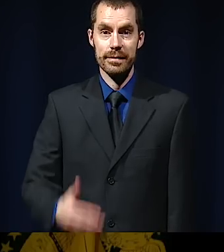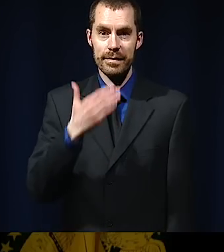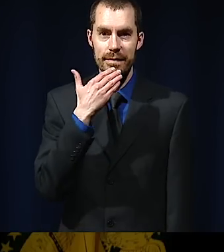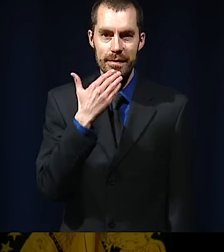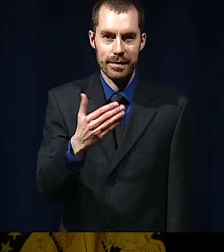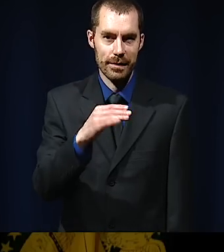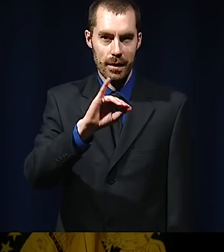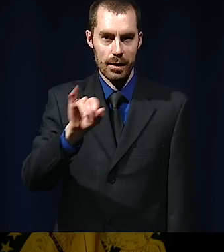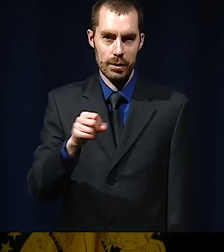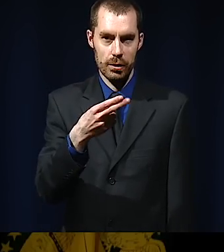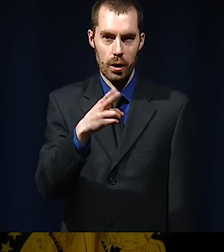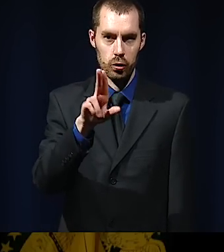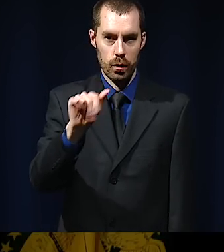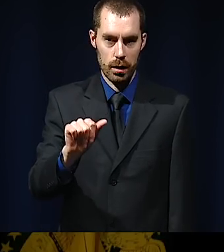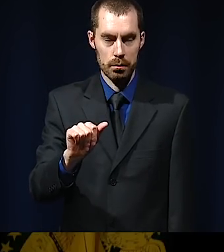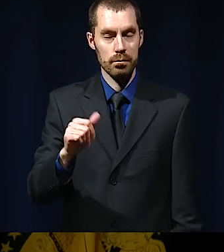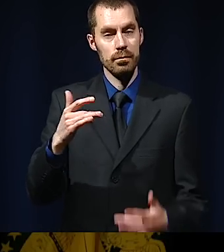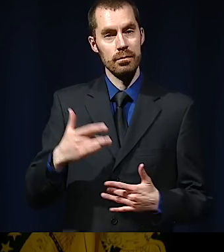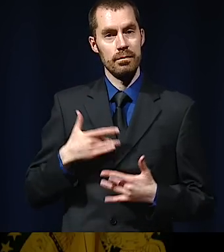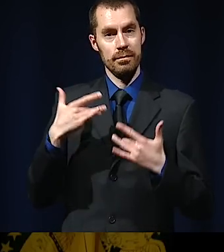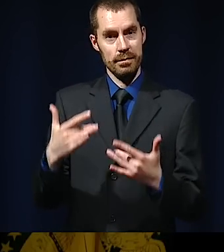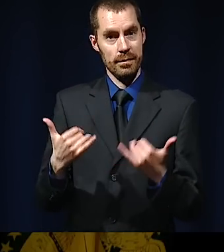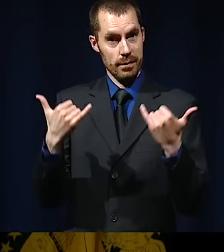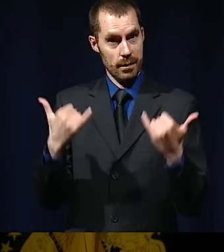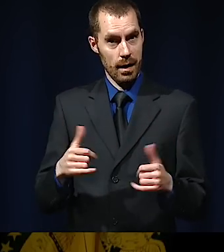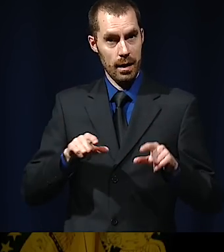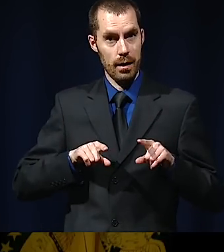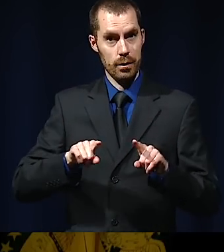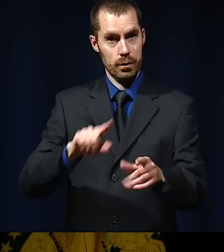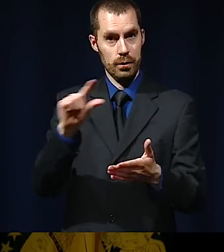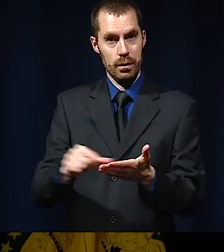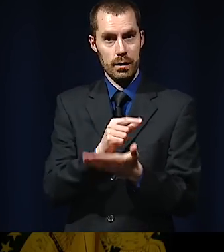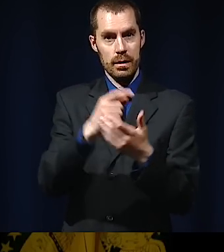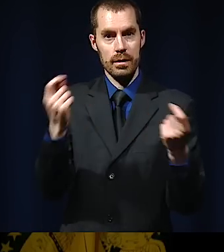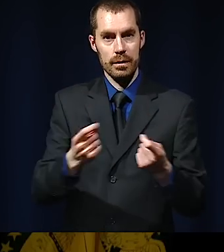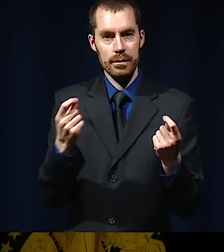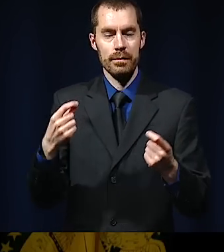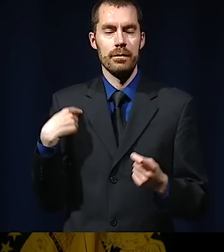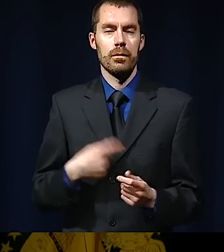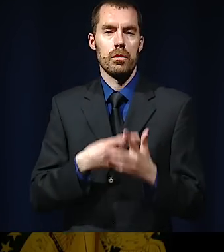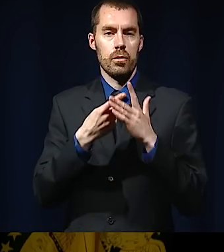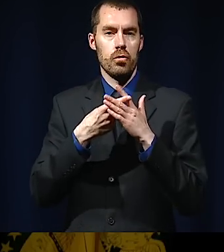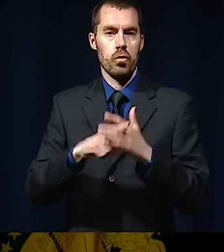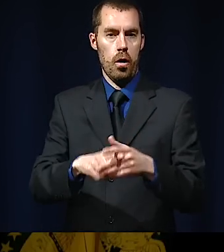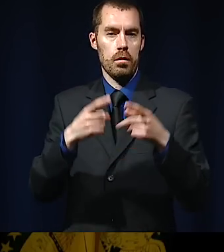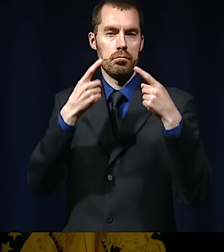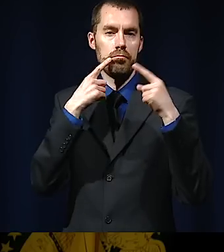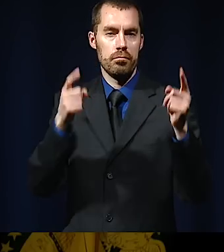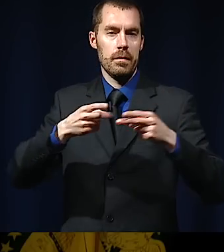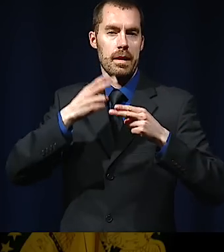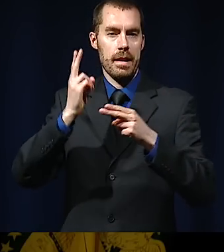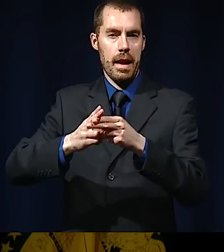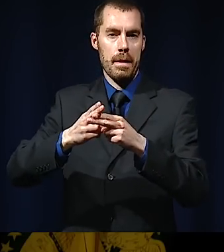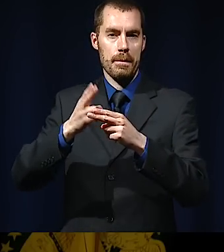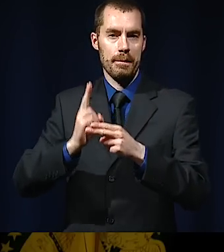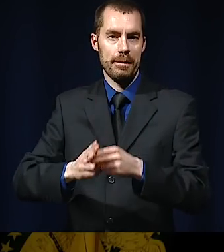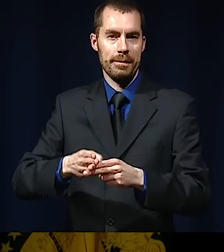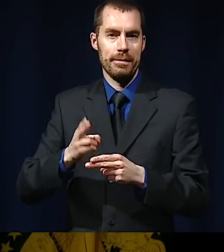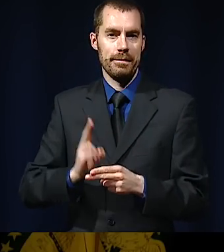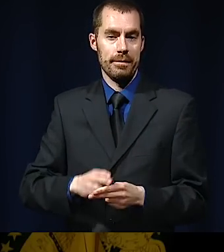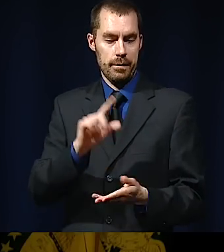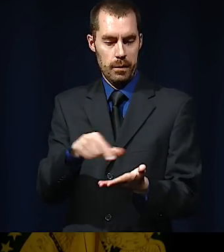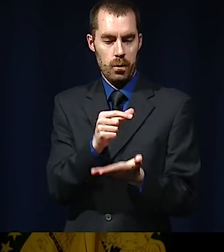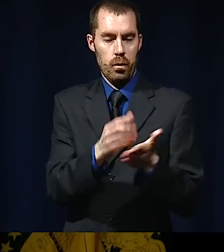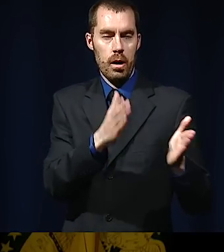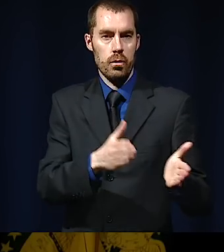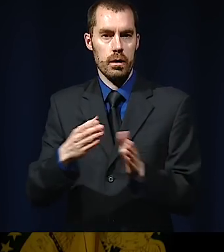Thank you, Joshua. Normally, at this part of the commencement exercises, we begin announcing graduate names as they walk across the stage to